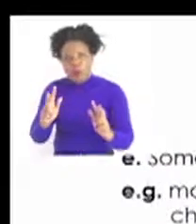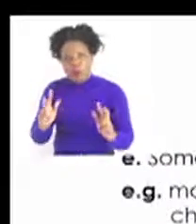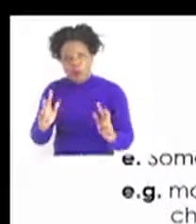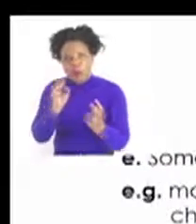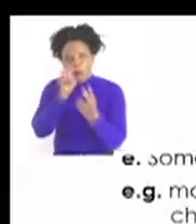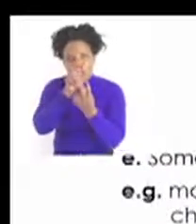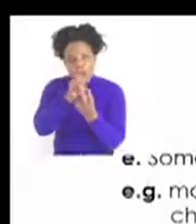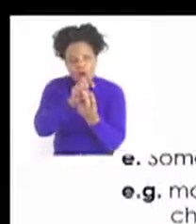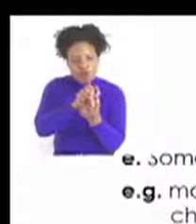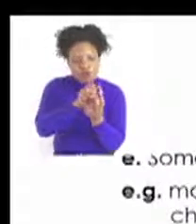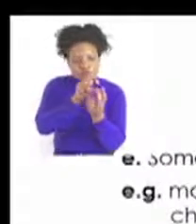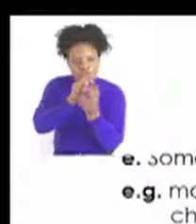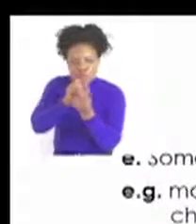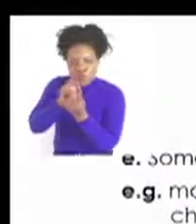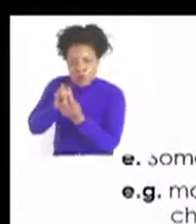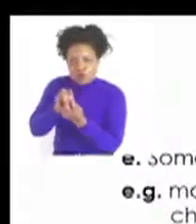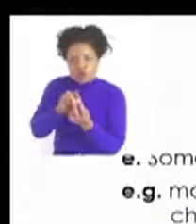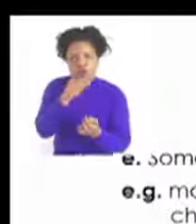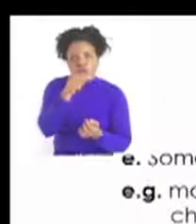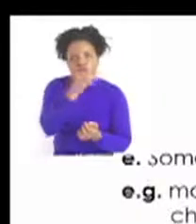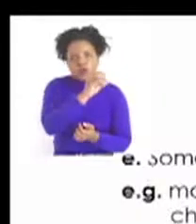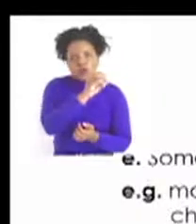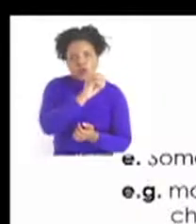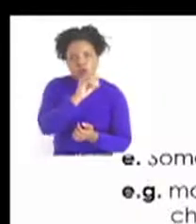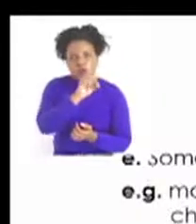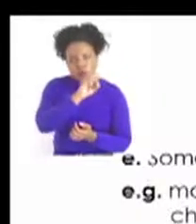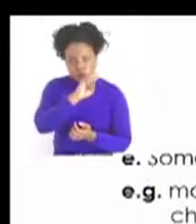1 goose, 5 geese.